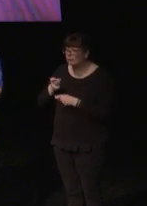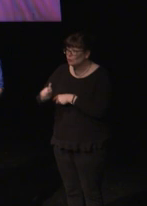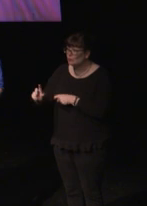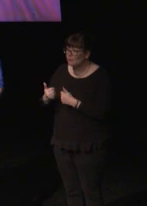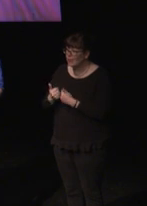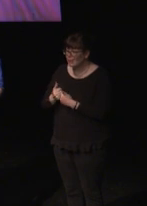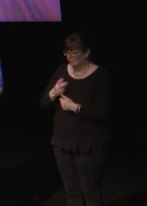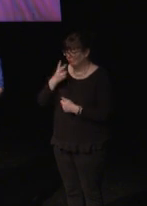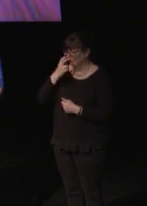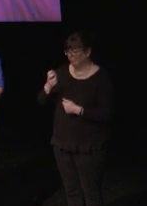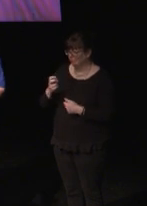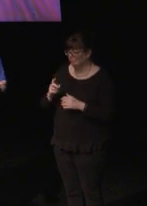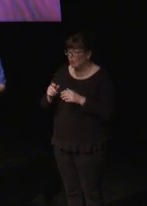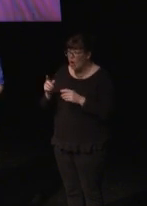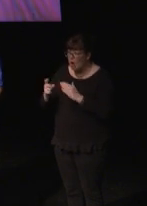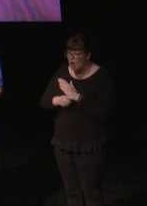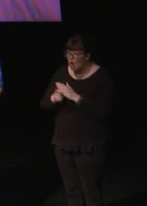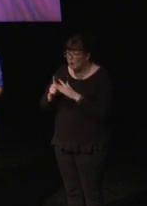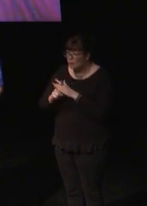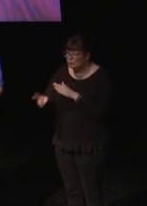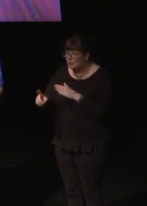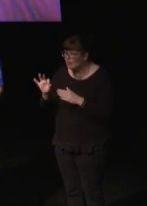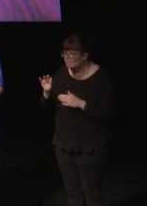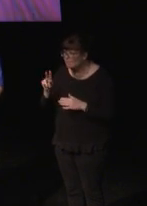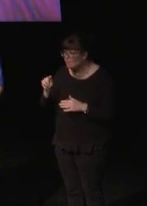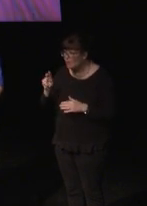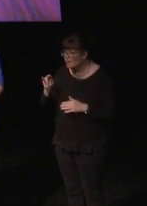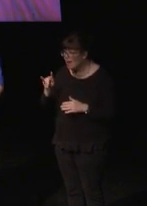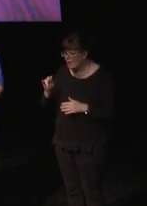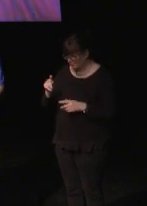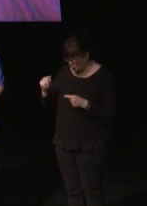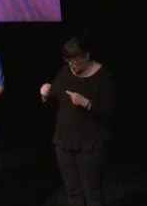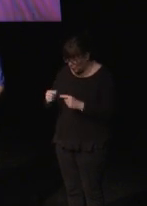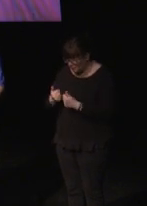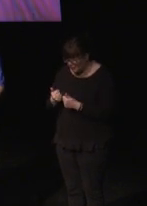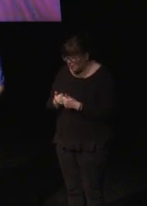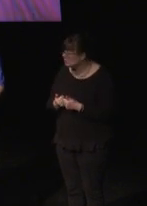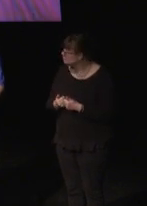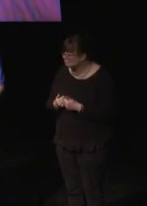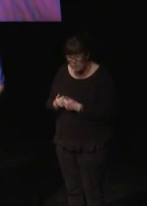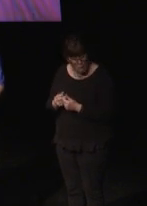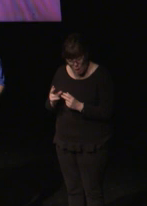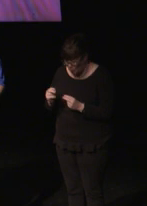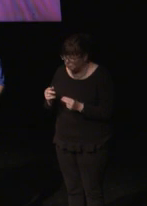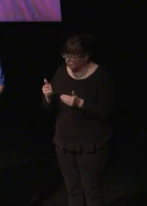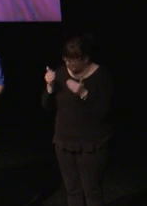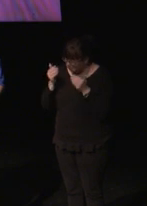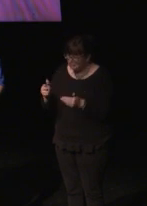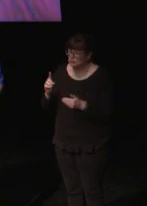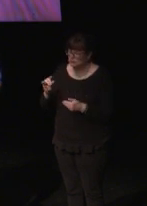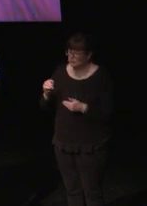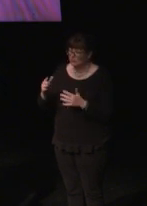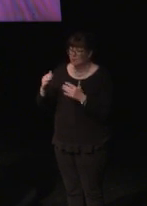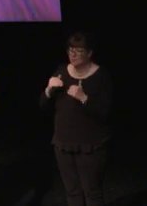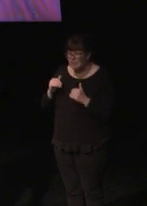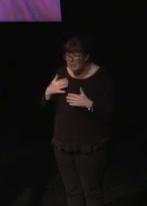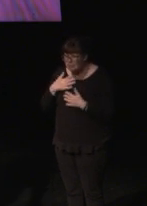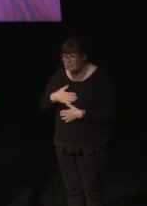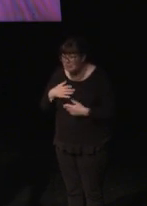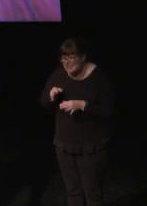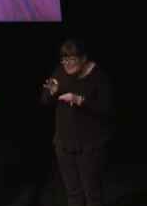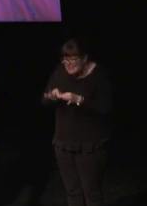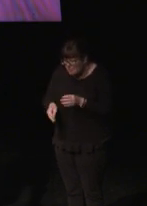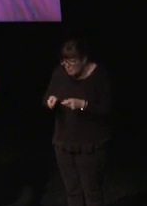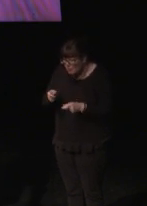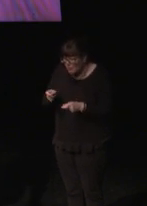sprint in Fortnite, does that hurt? Nope. You know, let's figure that out. Can you have fun with simple controls and not